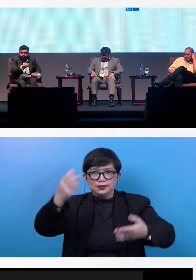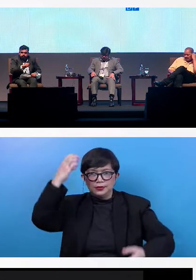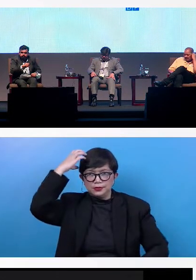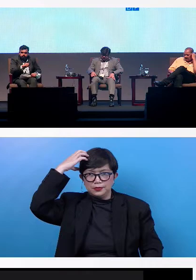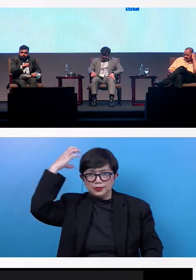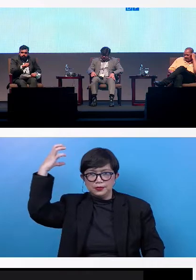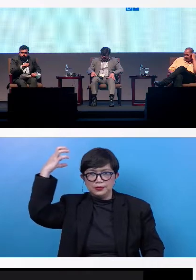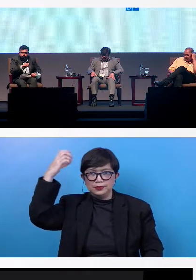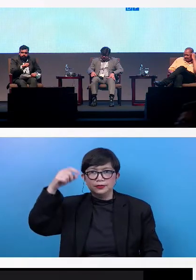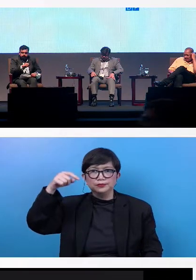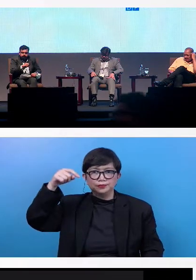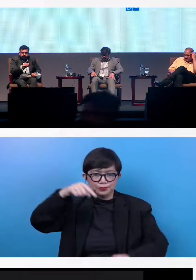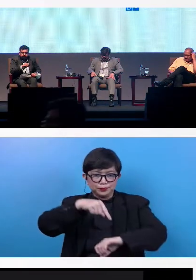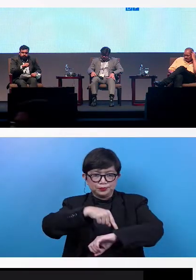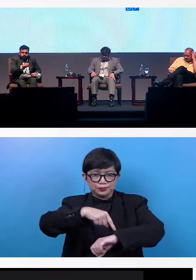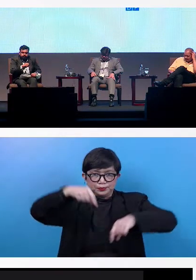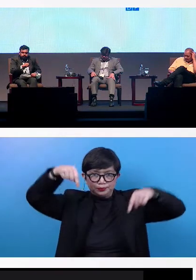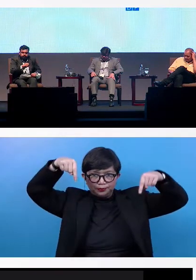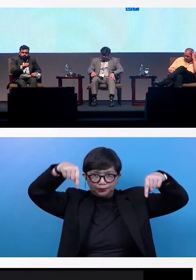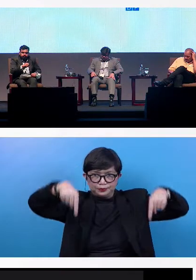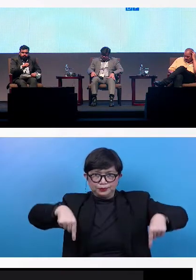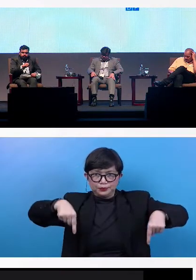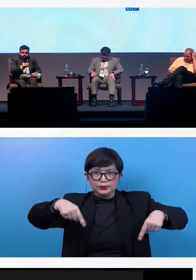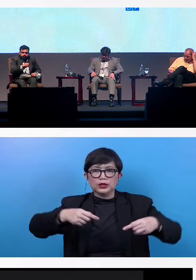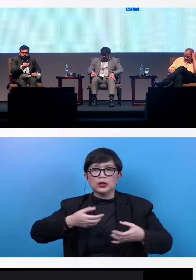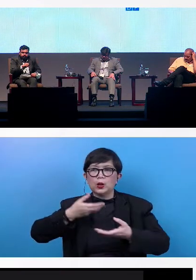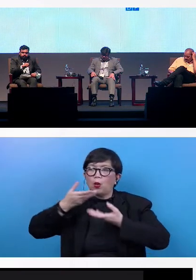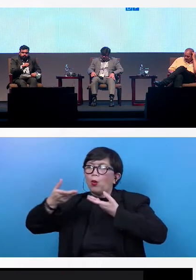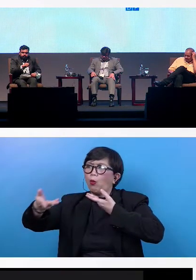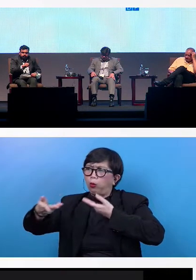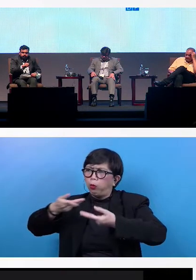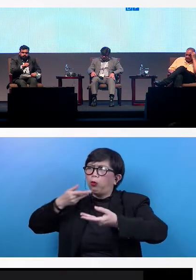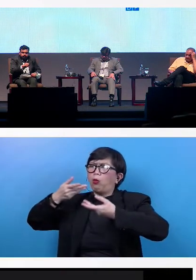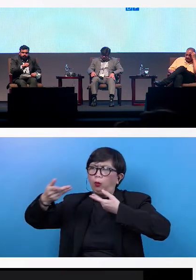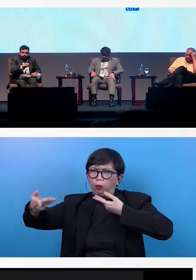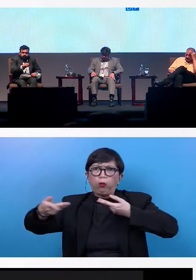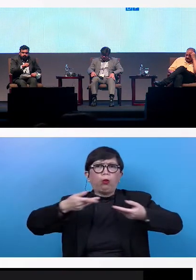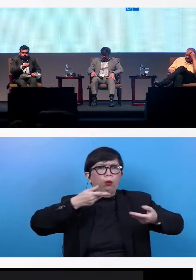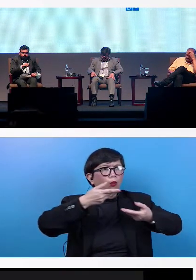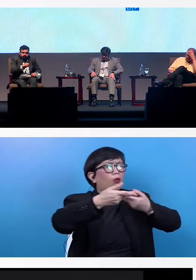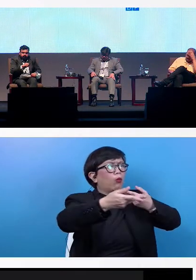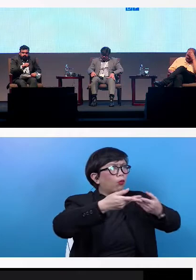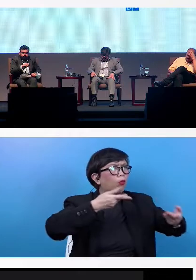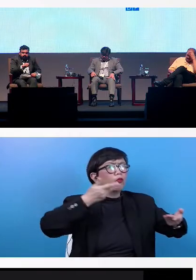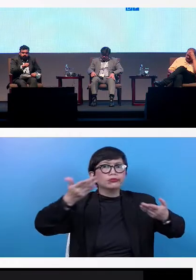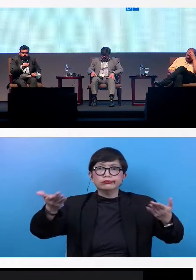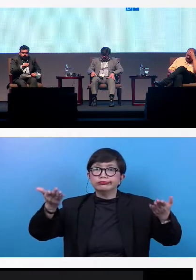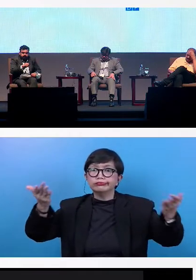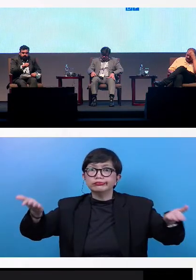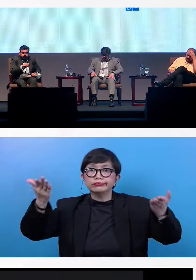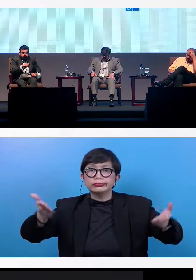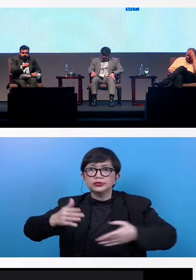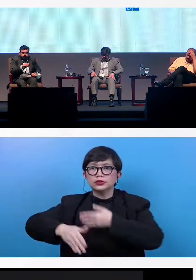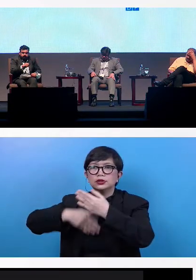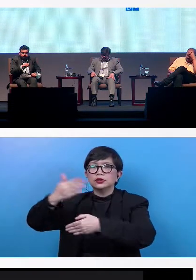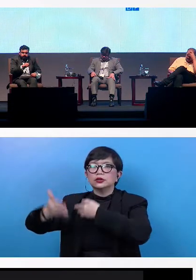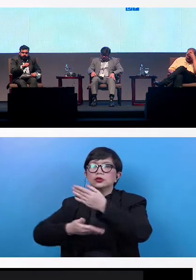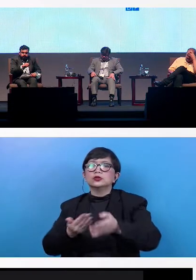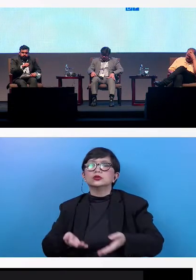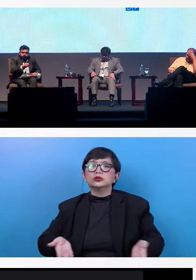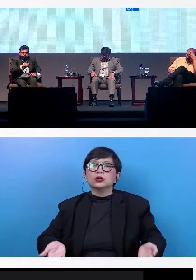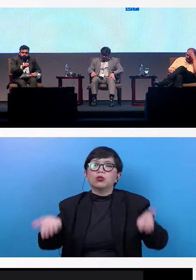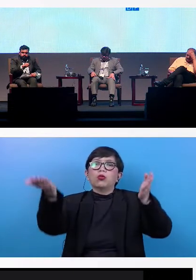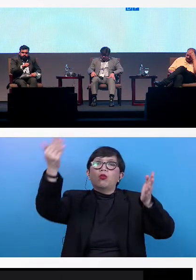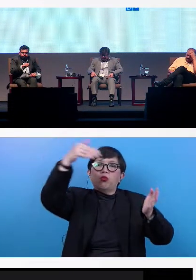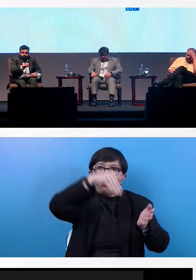almost everyday discussion about how we should go for the recovery process very quickly. We are talking about the